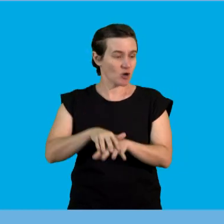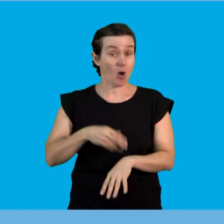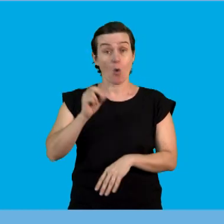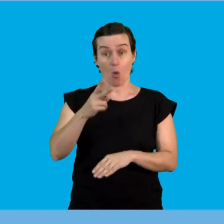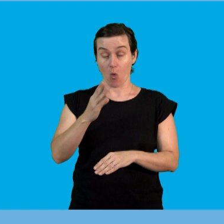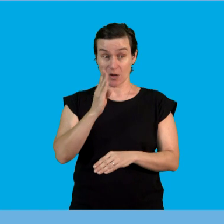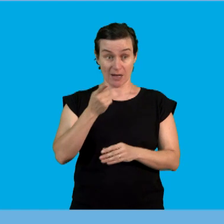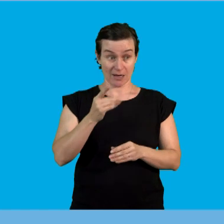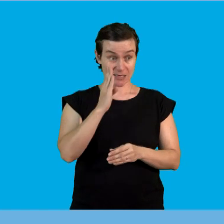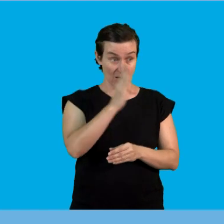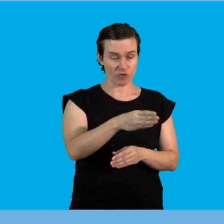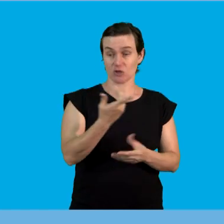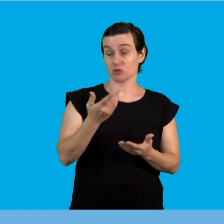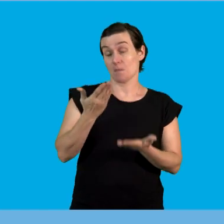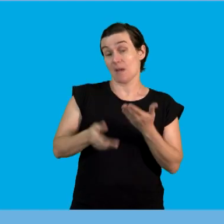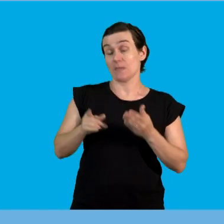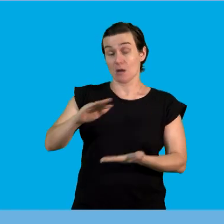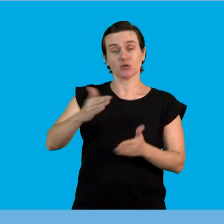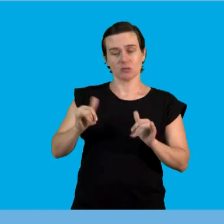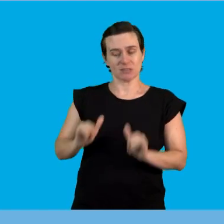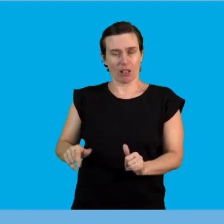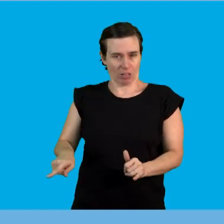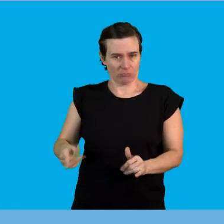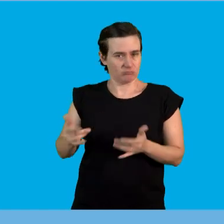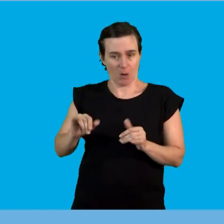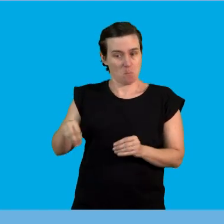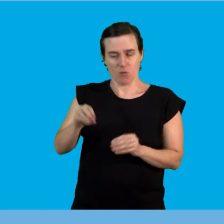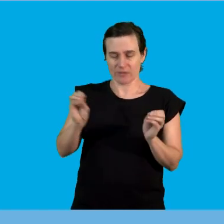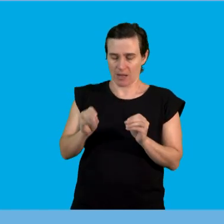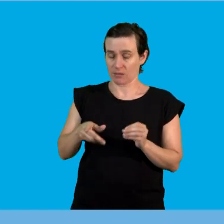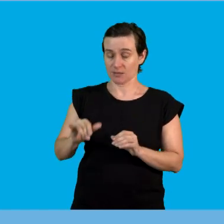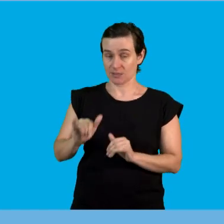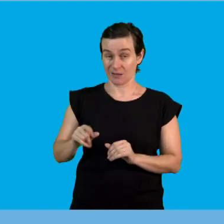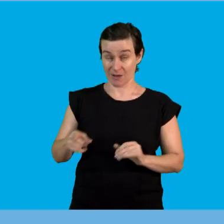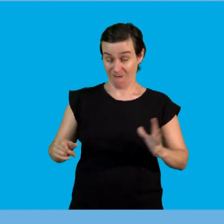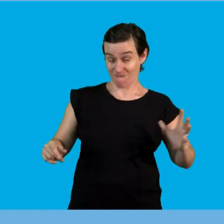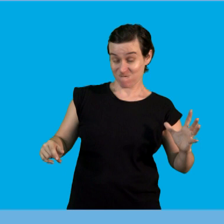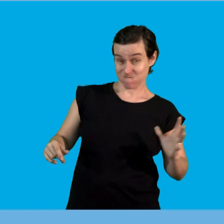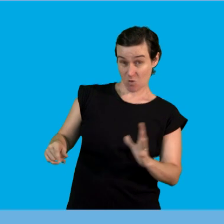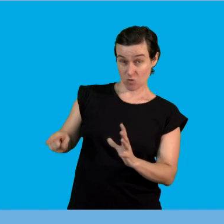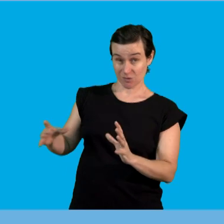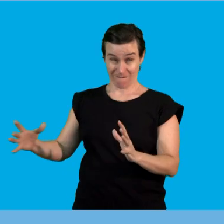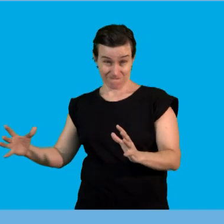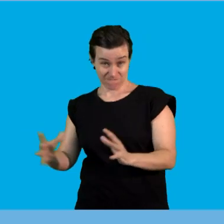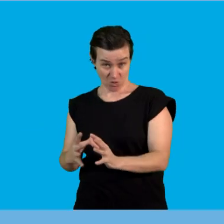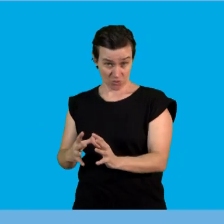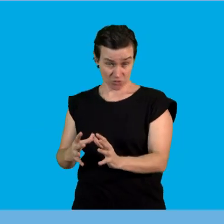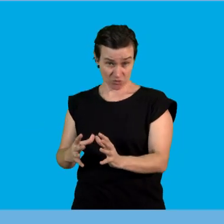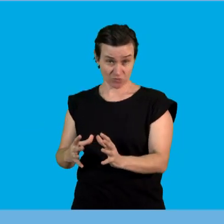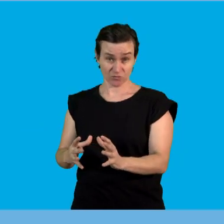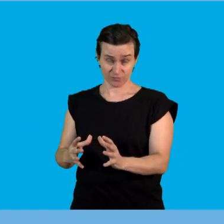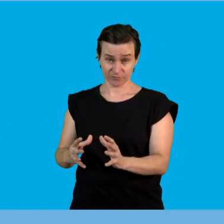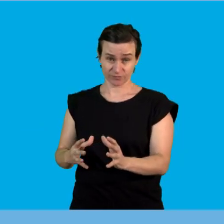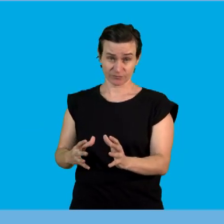So if this object was stationary, that means if this object was not moving, and these two forces were applied onto